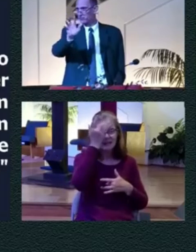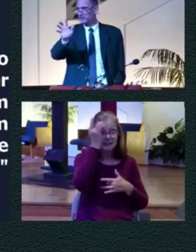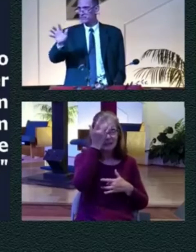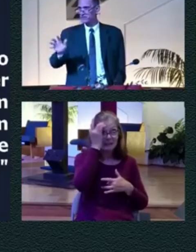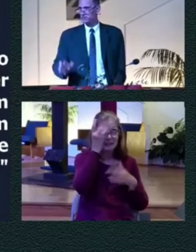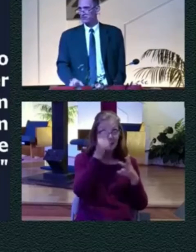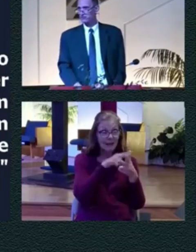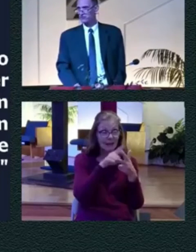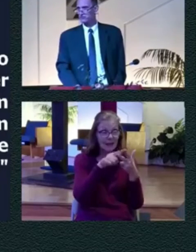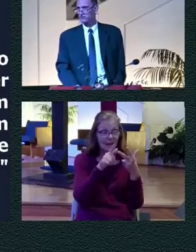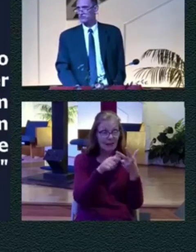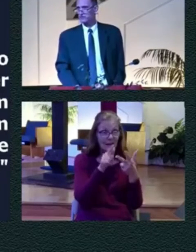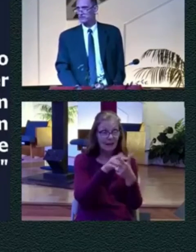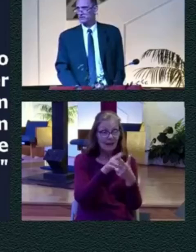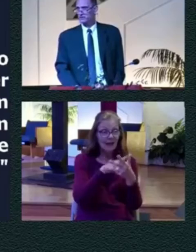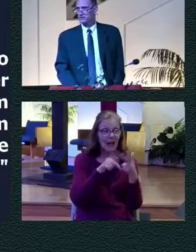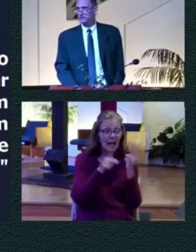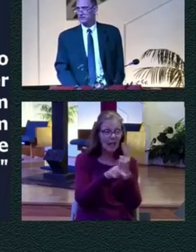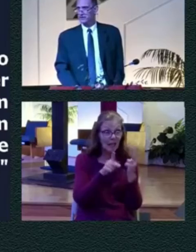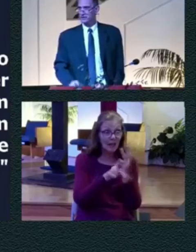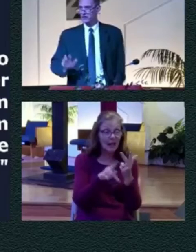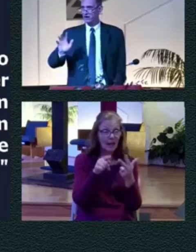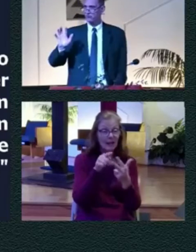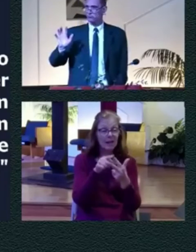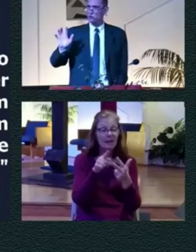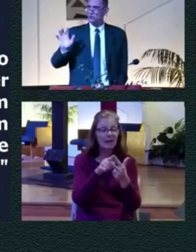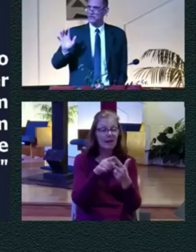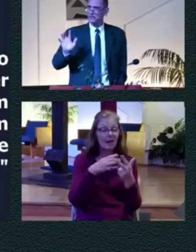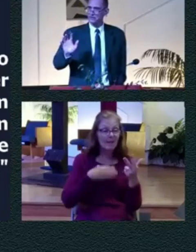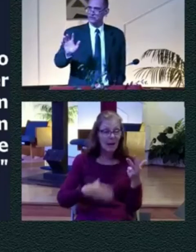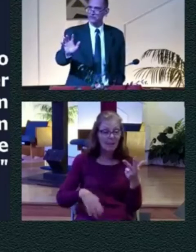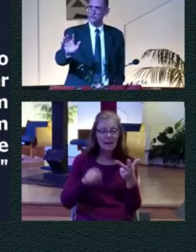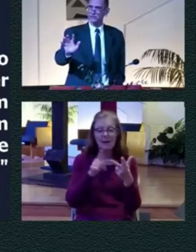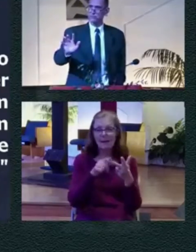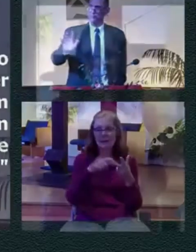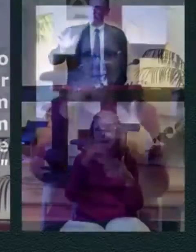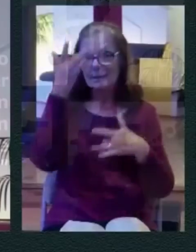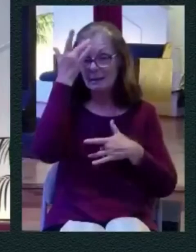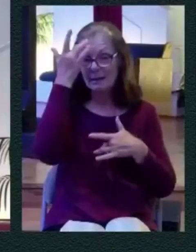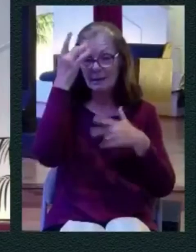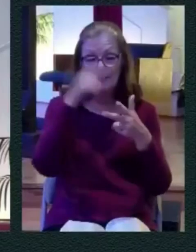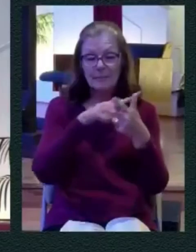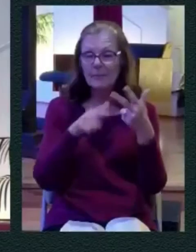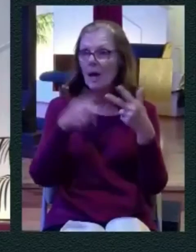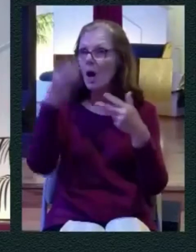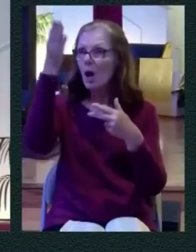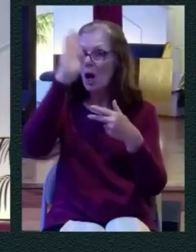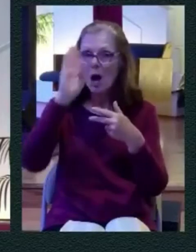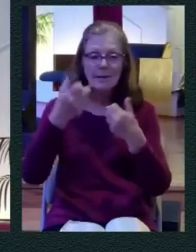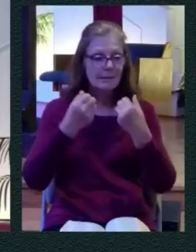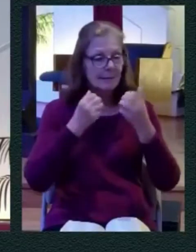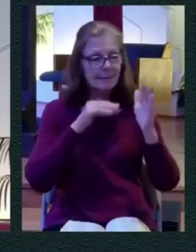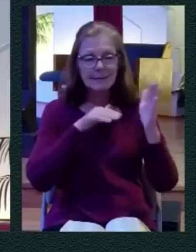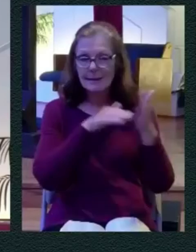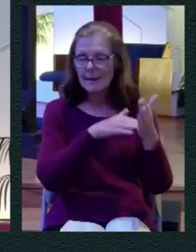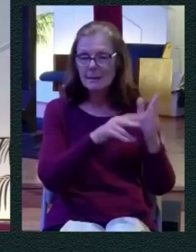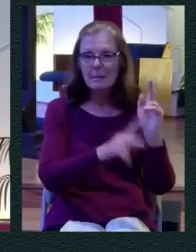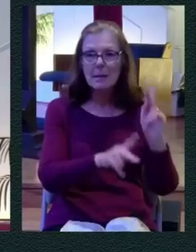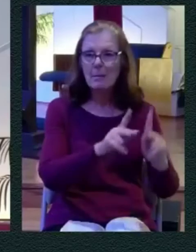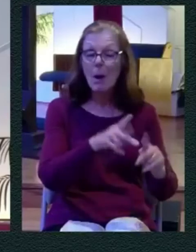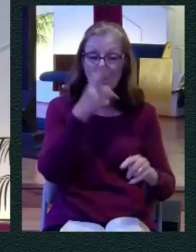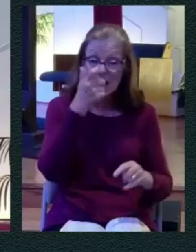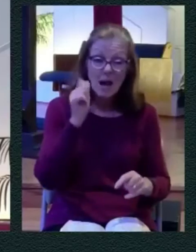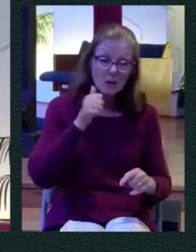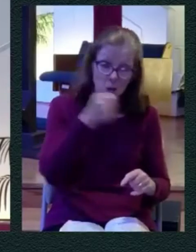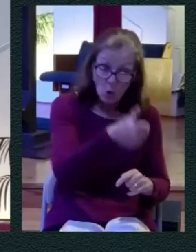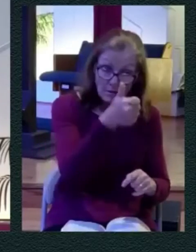sword, famine, and pestilence. And here God is moving against His people because of their rebellion, and He's saying, I'm going to make an end of you